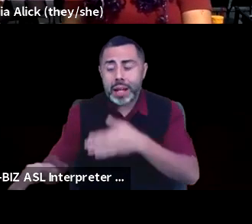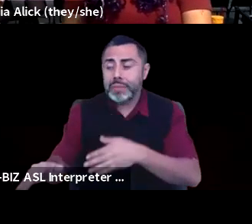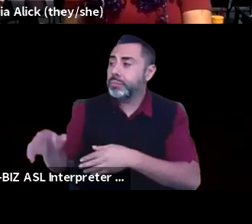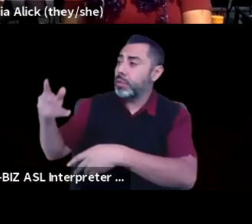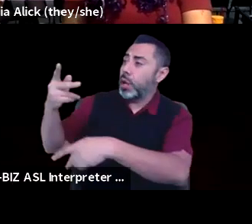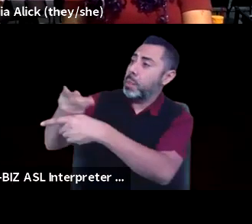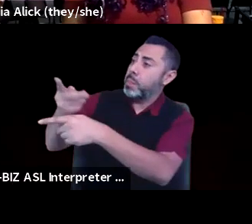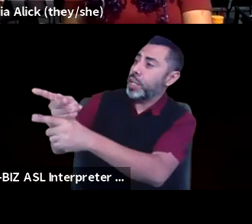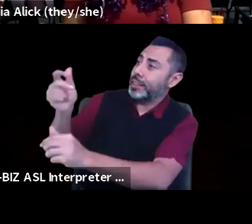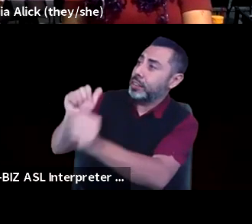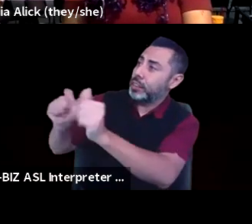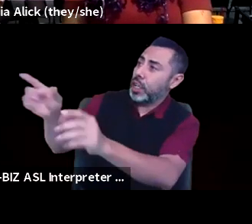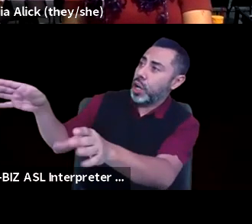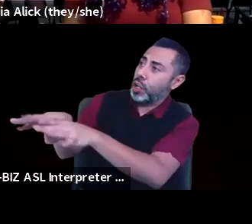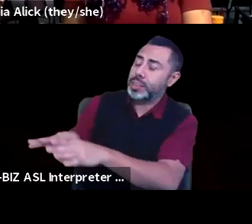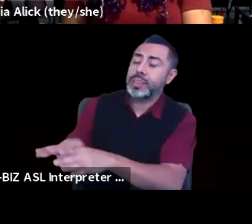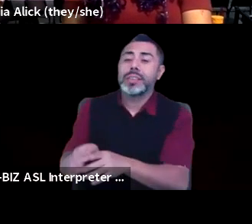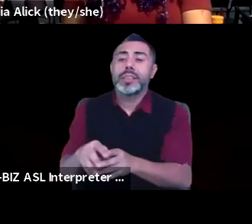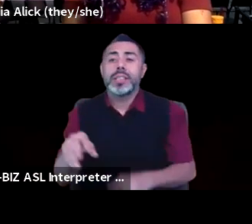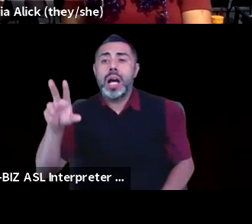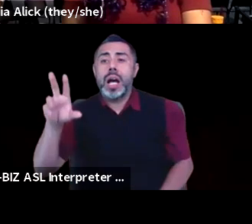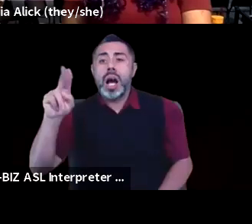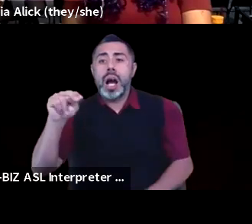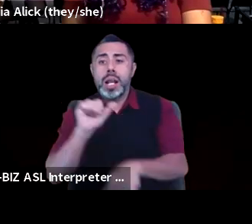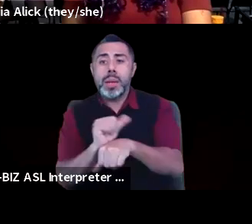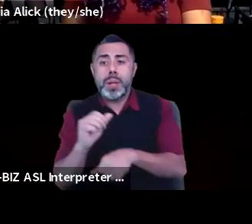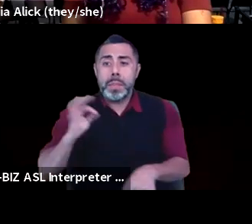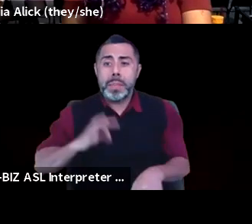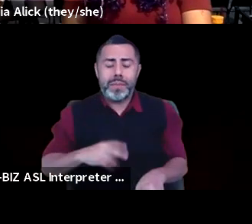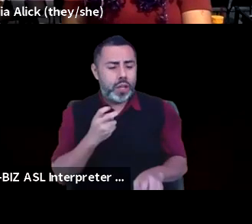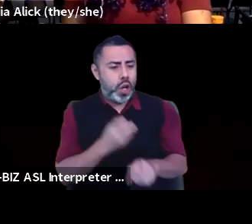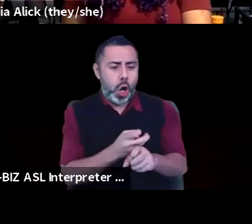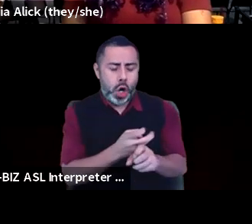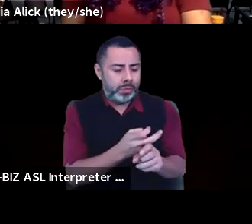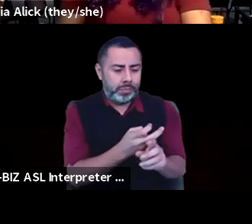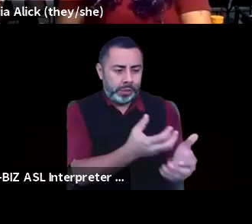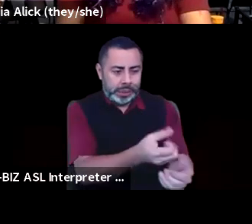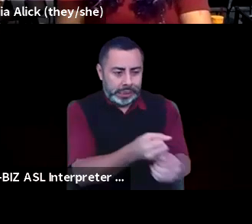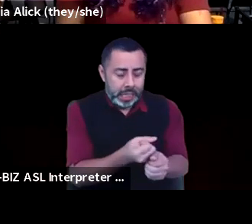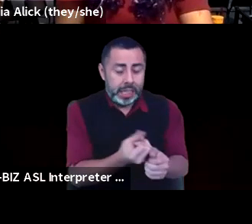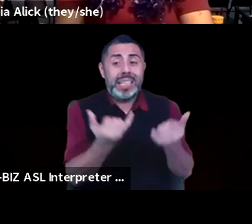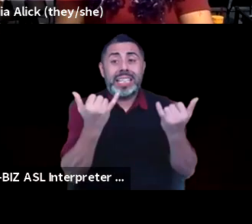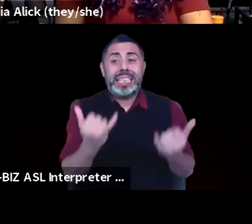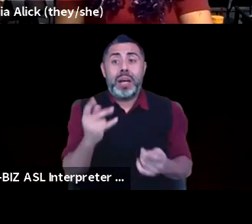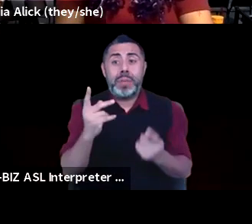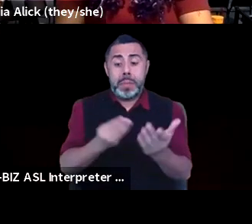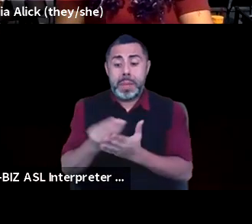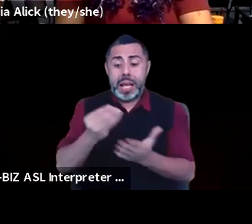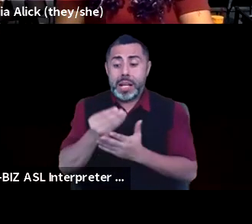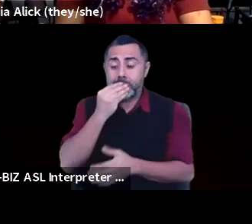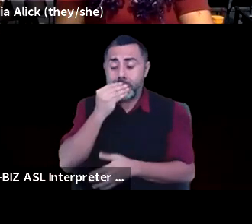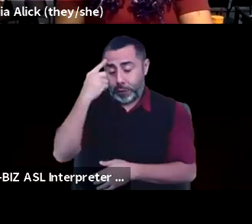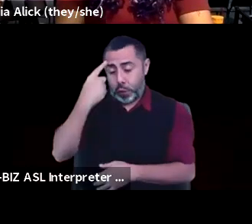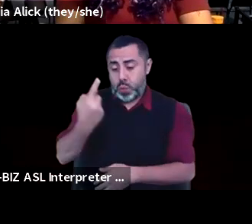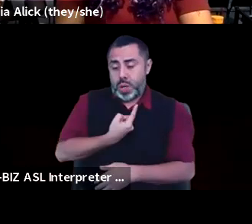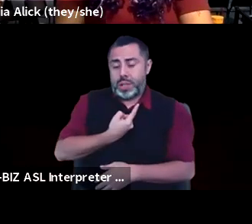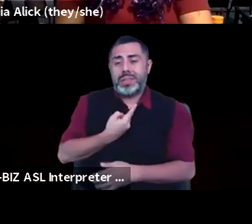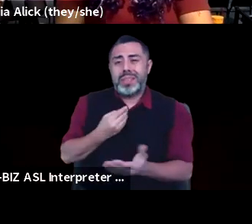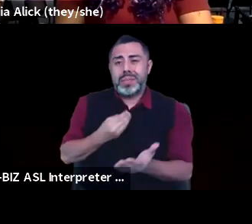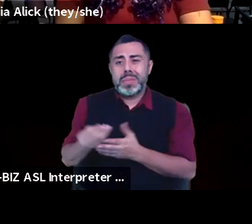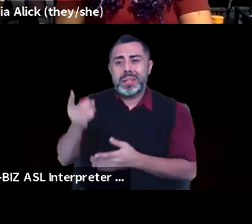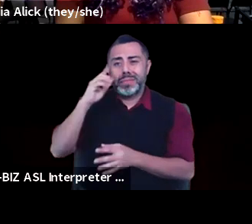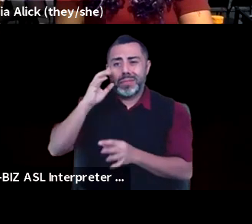difficult to apply for, these individuals are not just buying groceries for one, they're buying groceries for four or five. And there